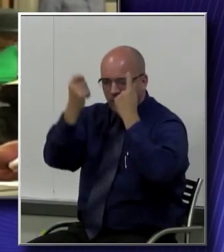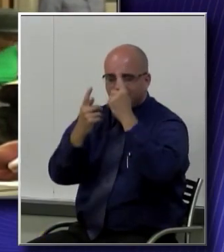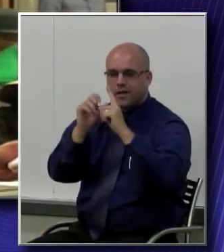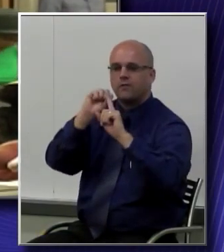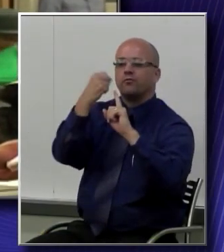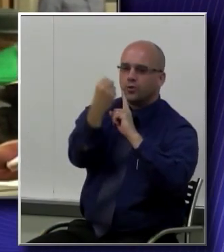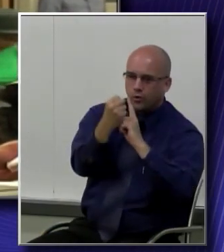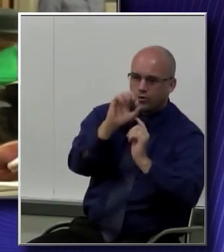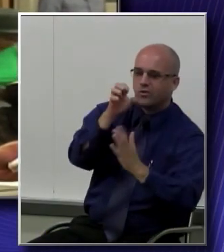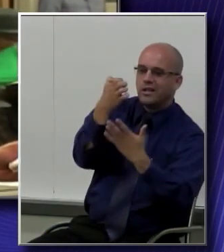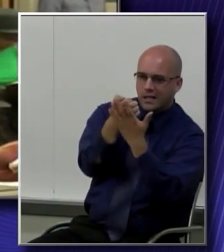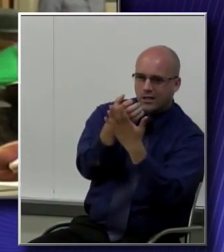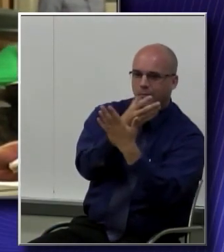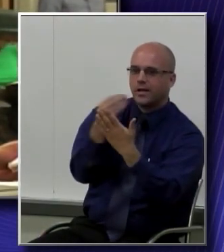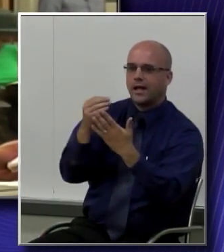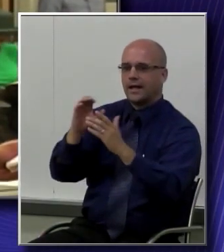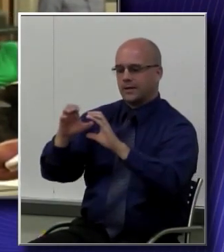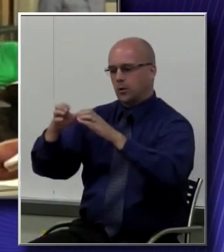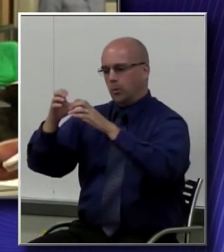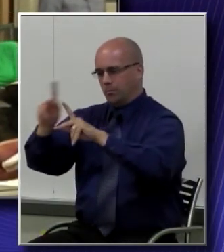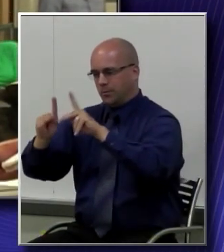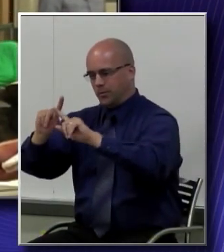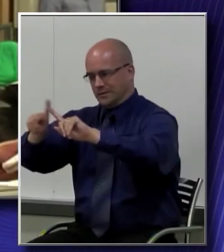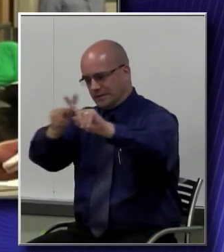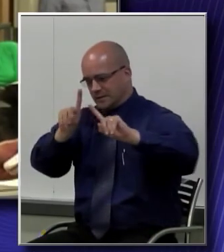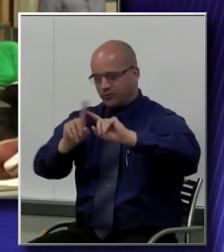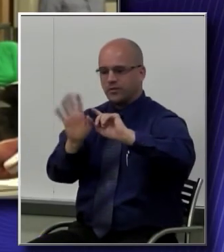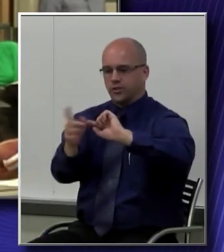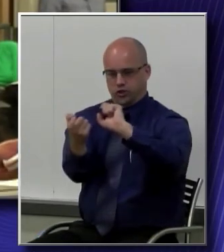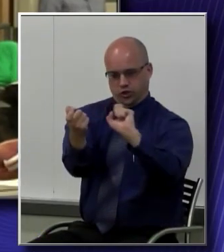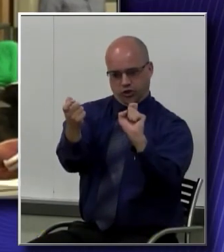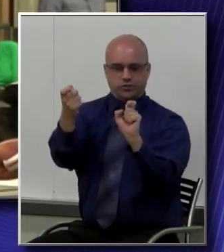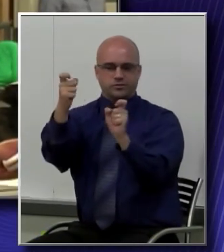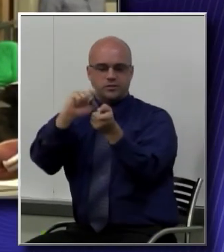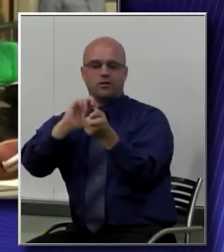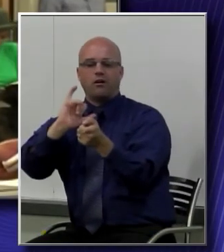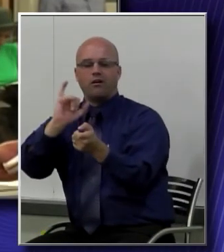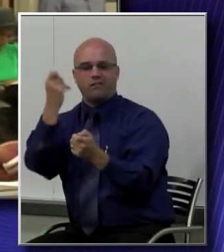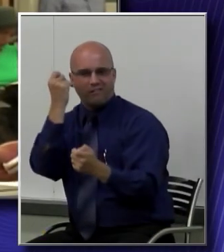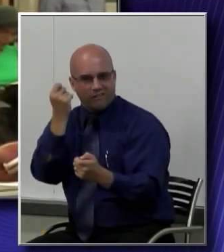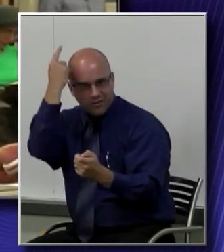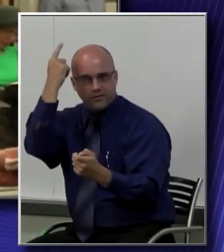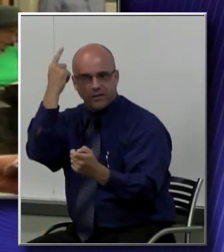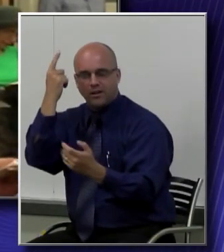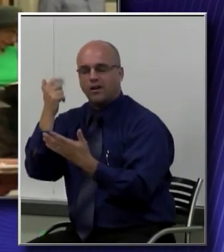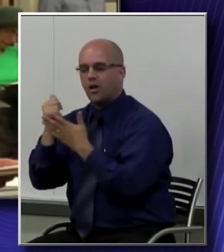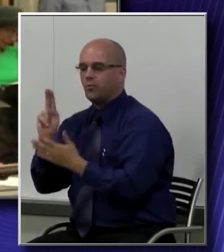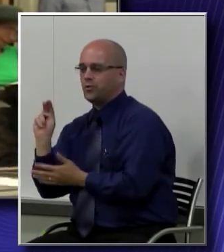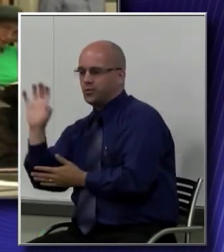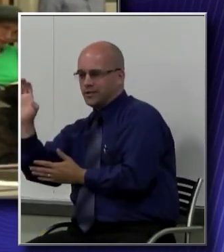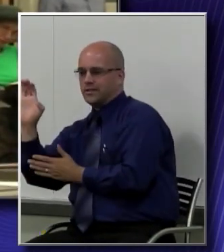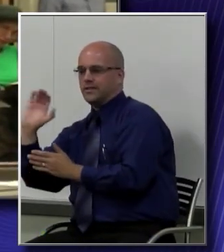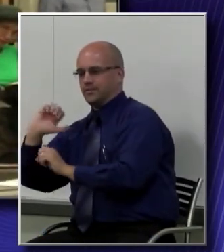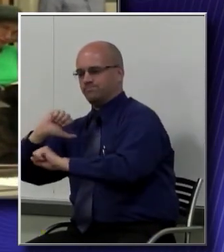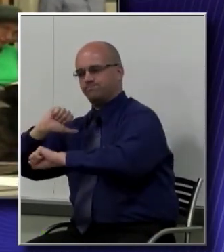and demographic changes, and sees UNC as developing global citizens.